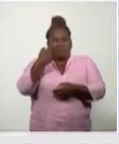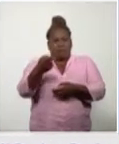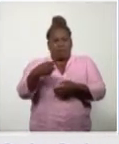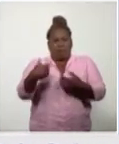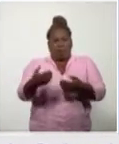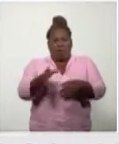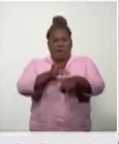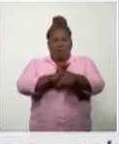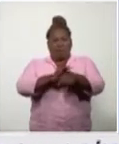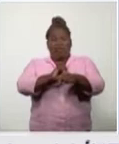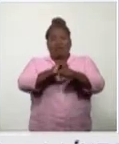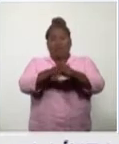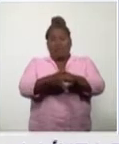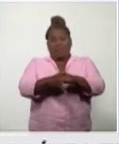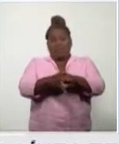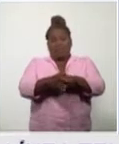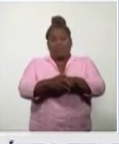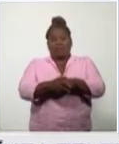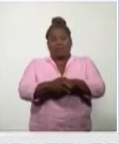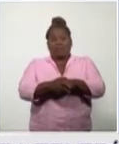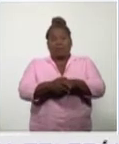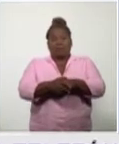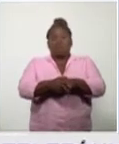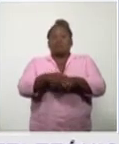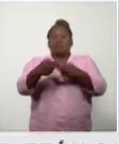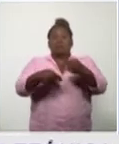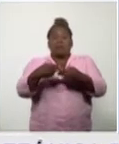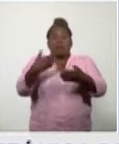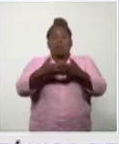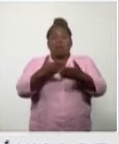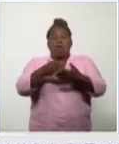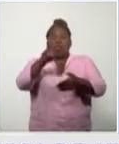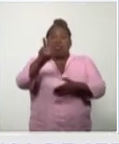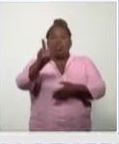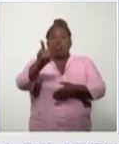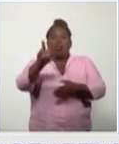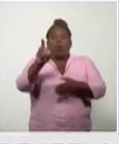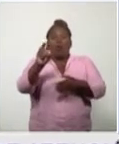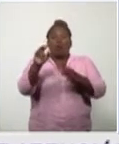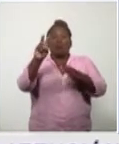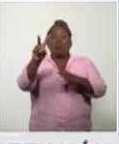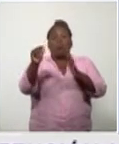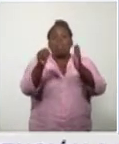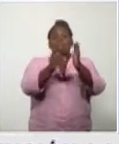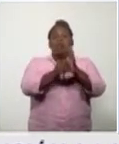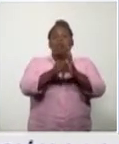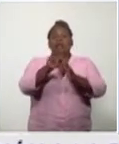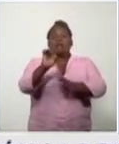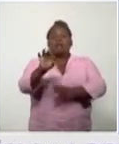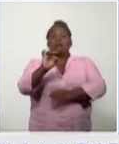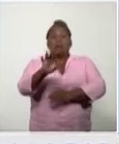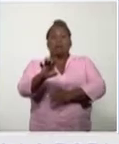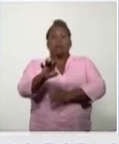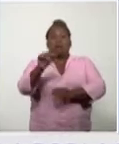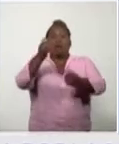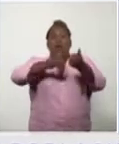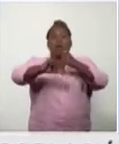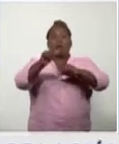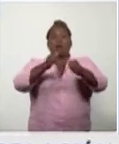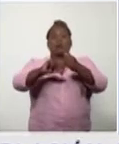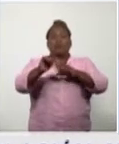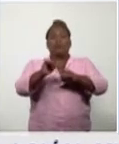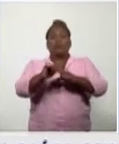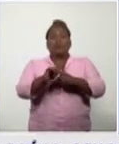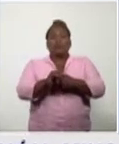and COVID-19, 2015 samples. In the Pedro Curie Institute of